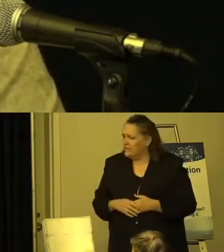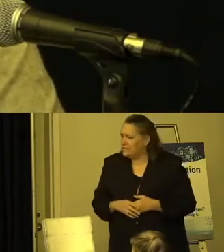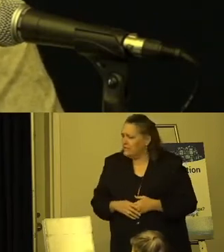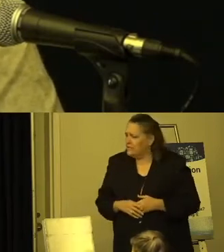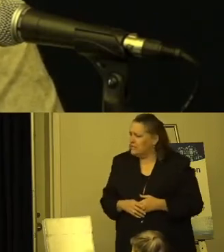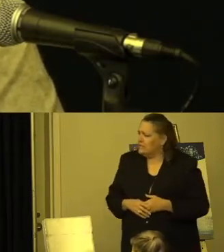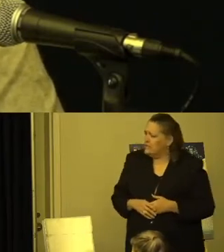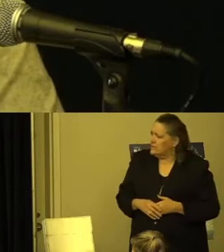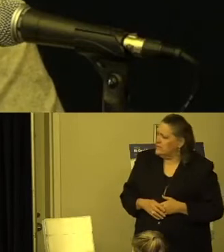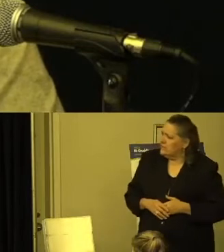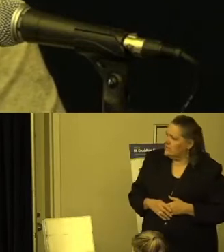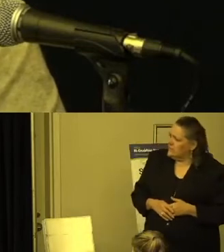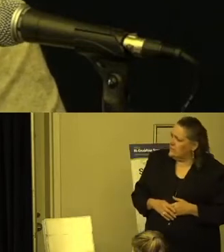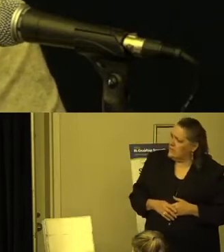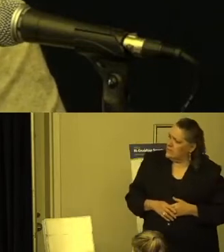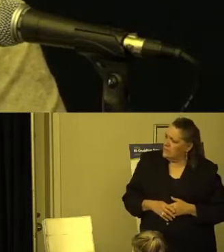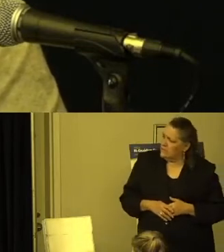the